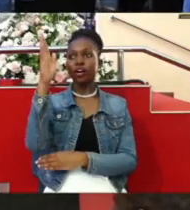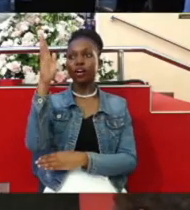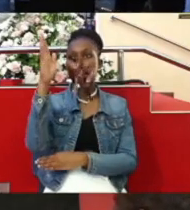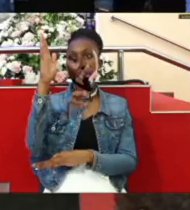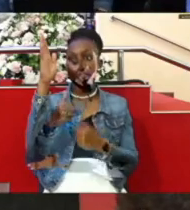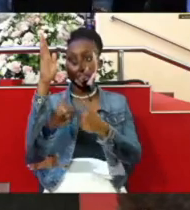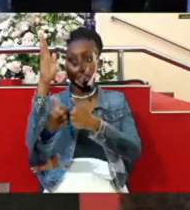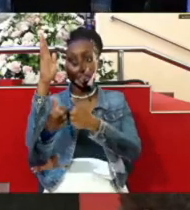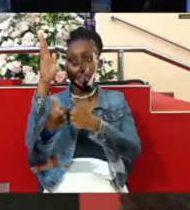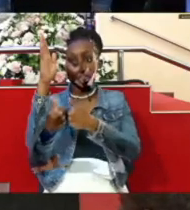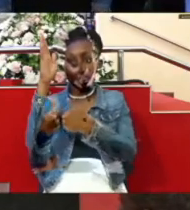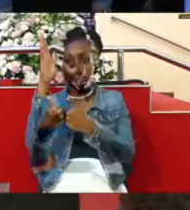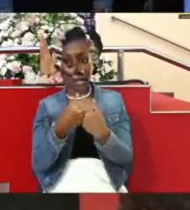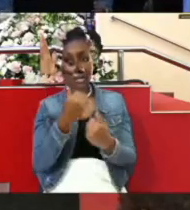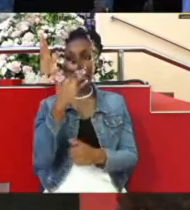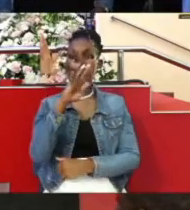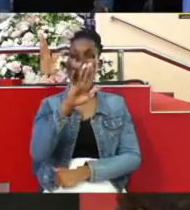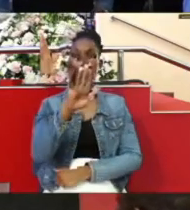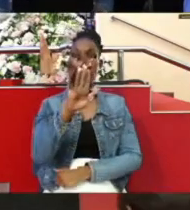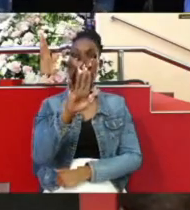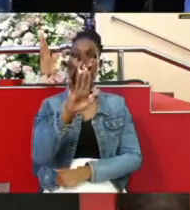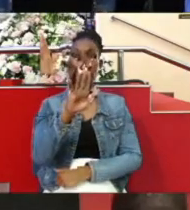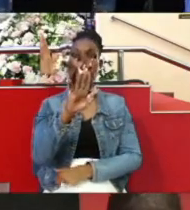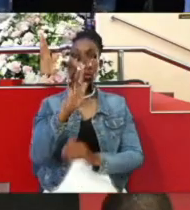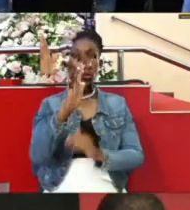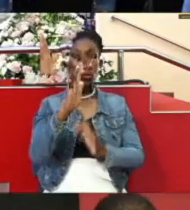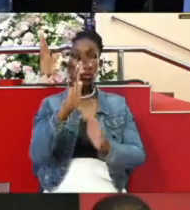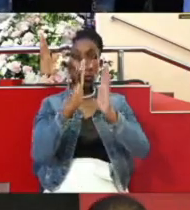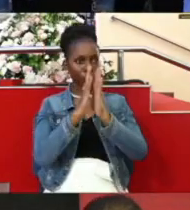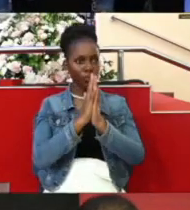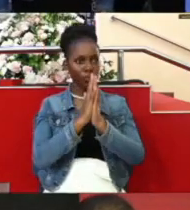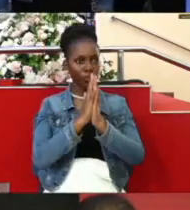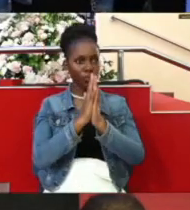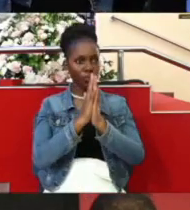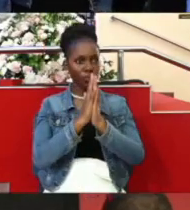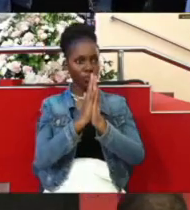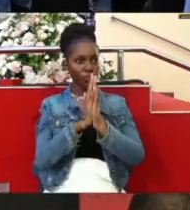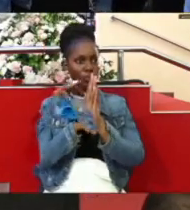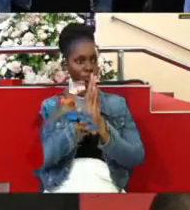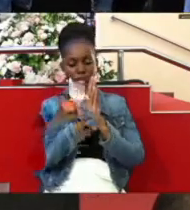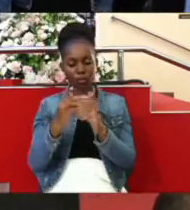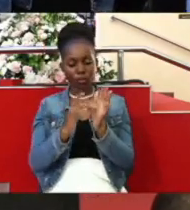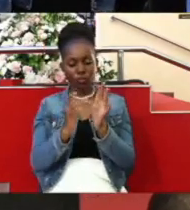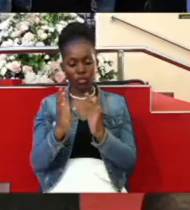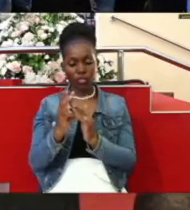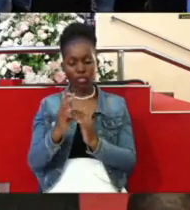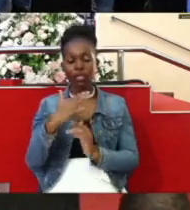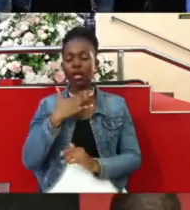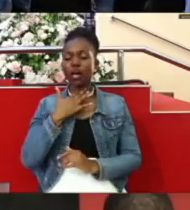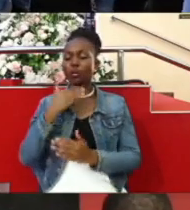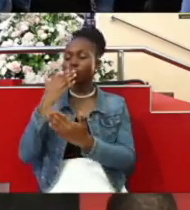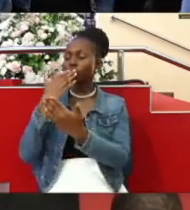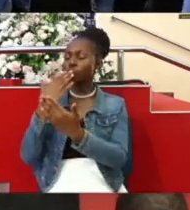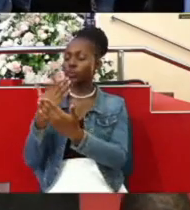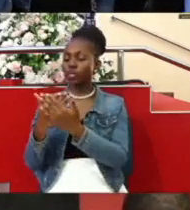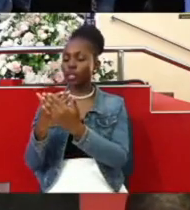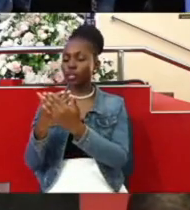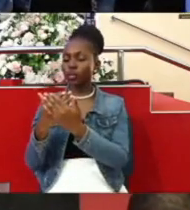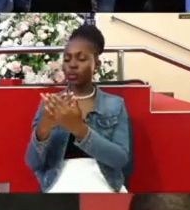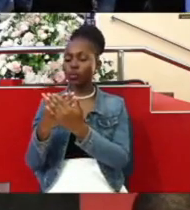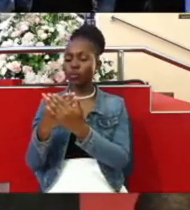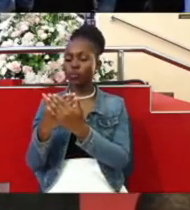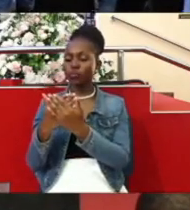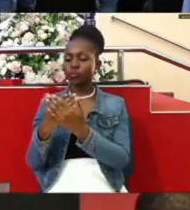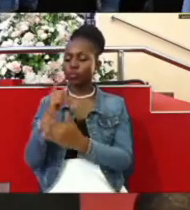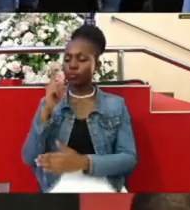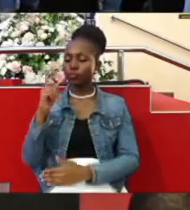ambaye anaona masumbuko yako. Father, in the name of Jesus, Baba, katika jina la Yesu, I want to thank you for that person kwa